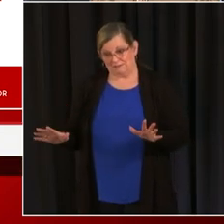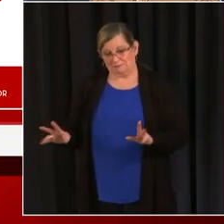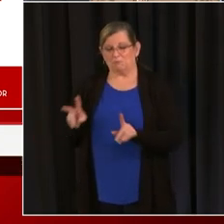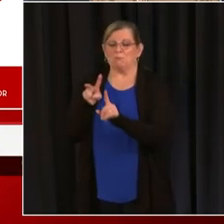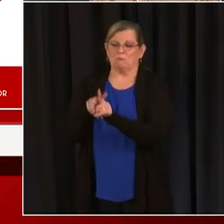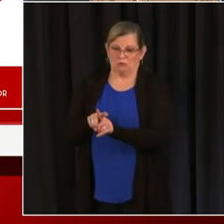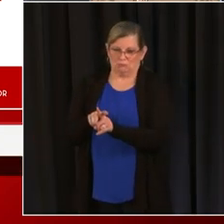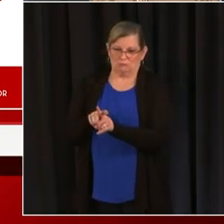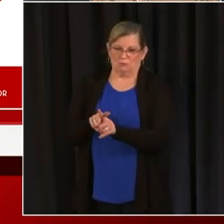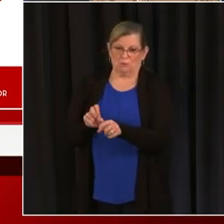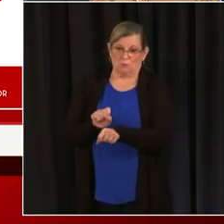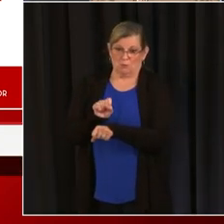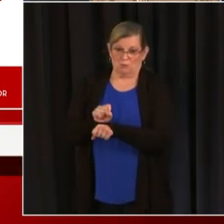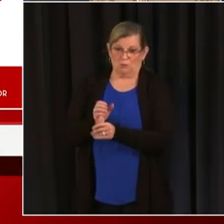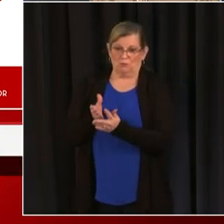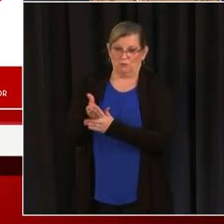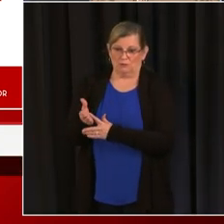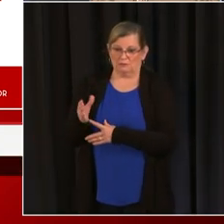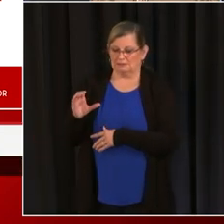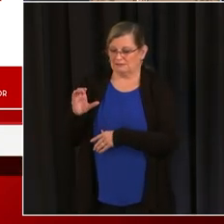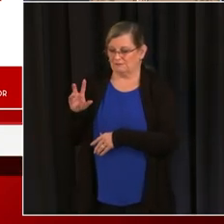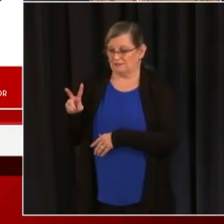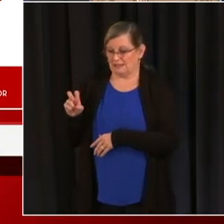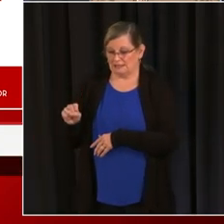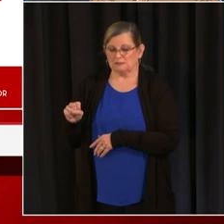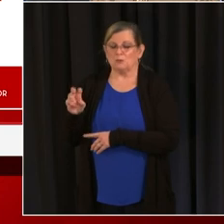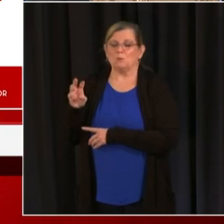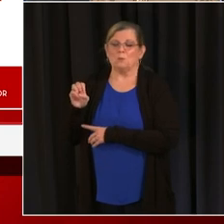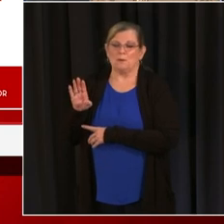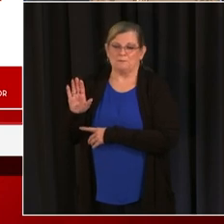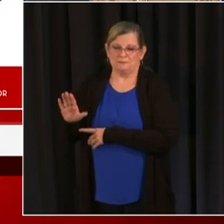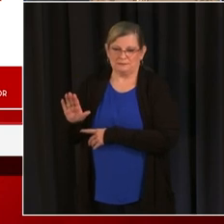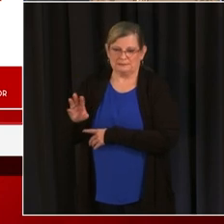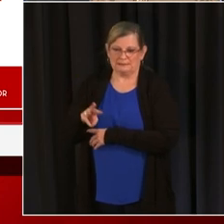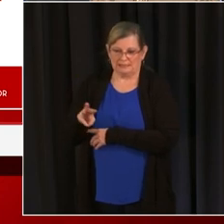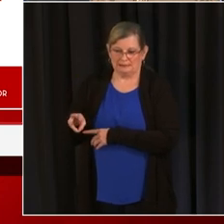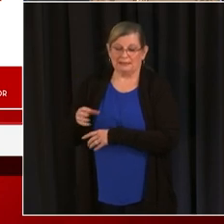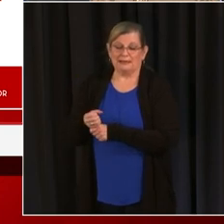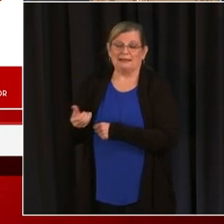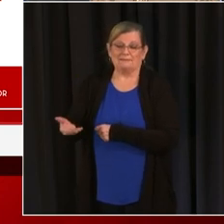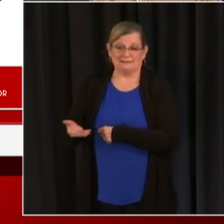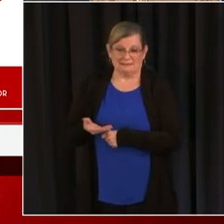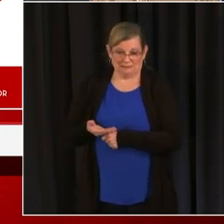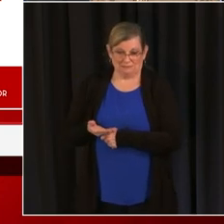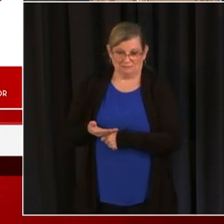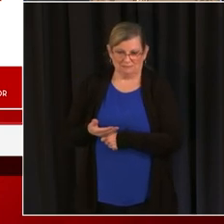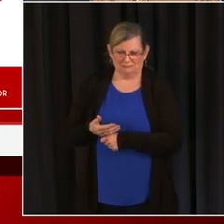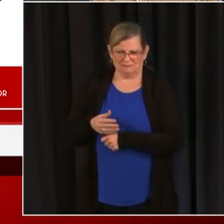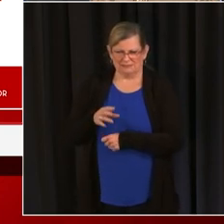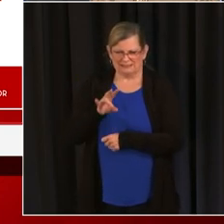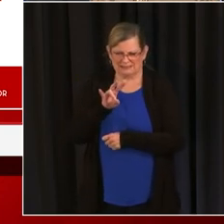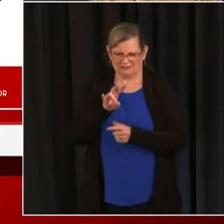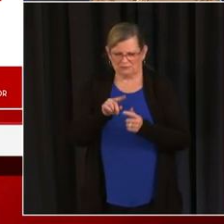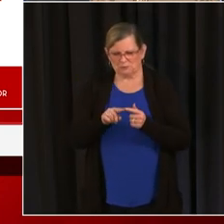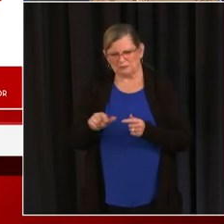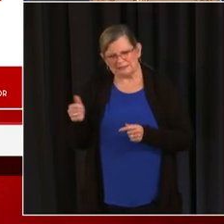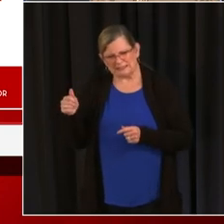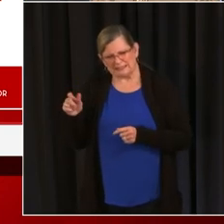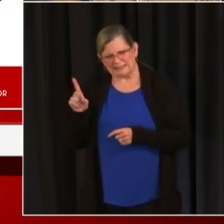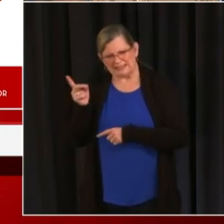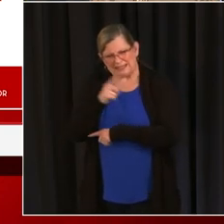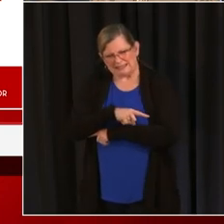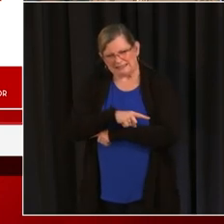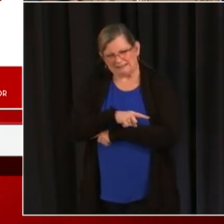the CVS website once you receive an invitation. So over the next 7 to 10 days, just